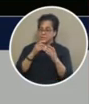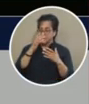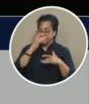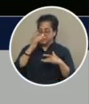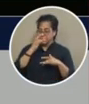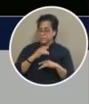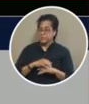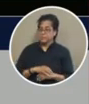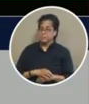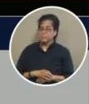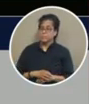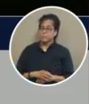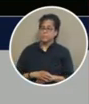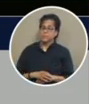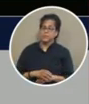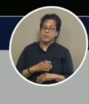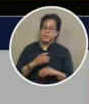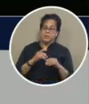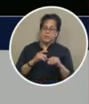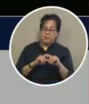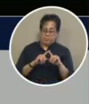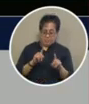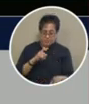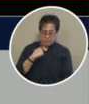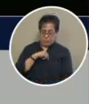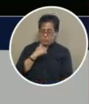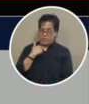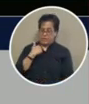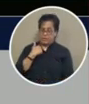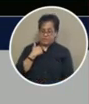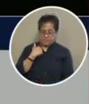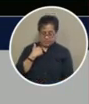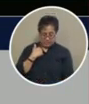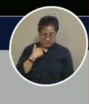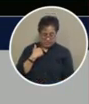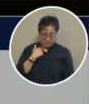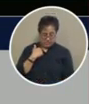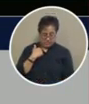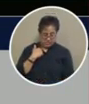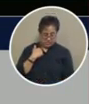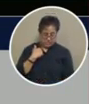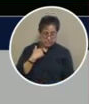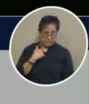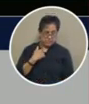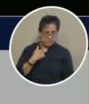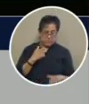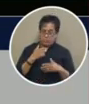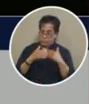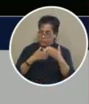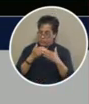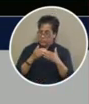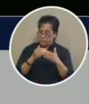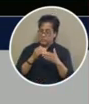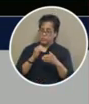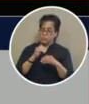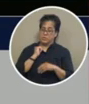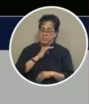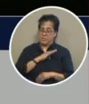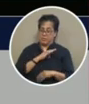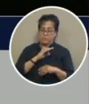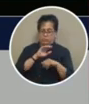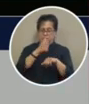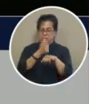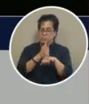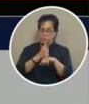disease. But because we've had the strong processes that I mentioned in terms of what the staff has done, because we've implemented it